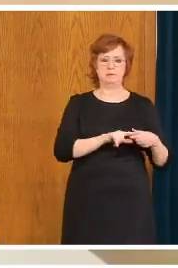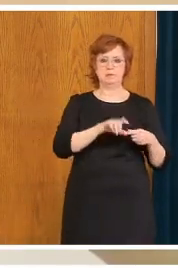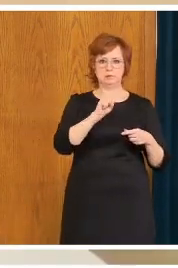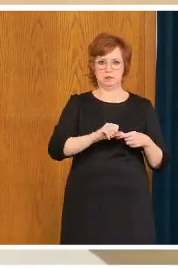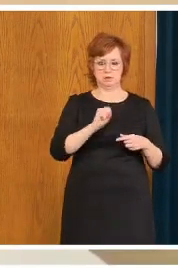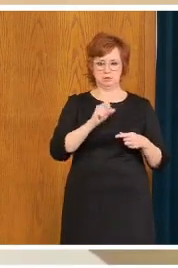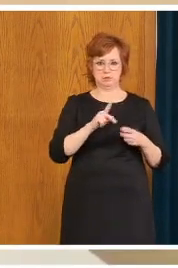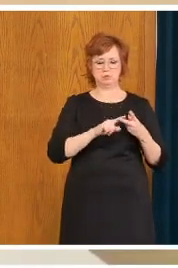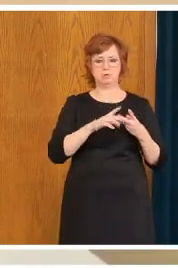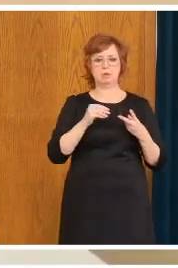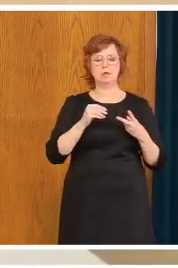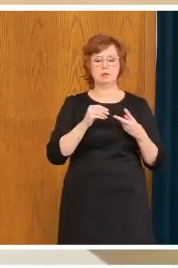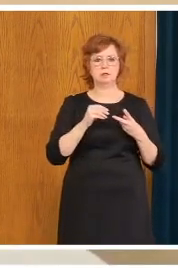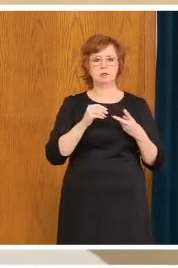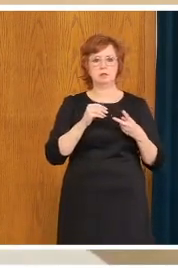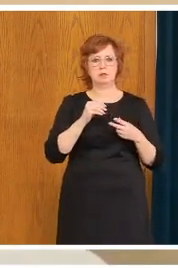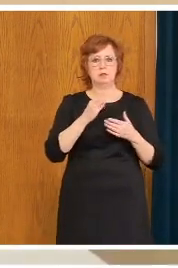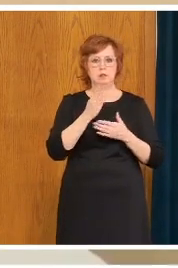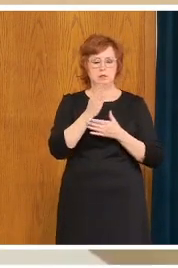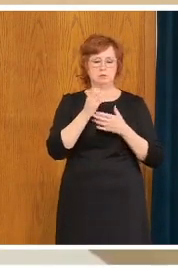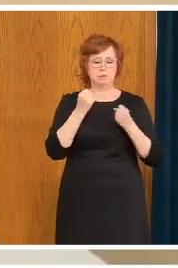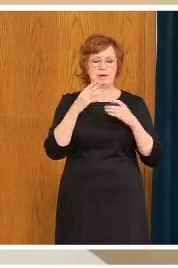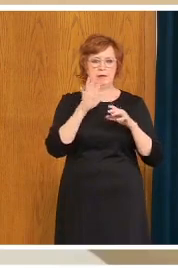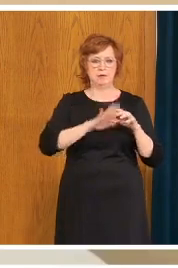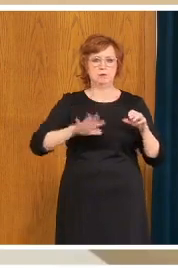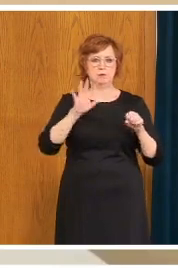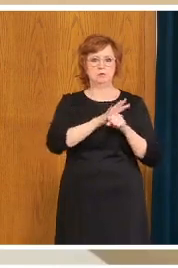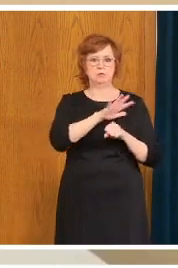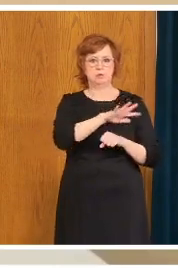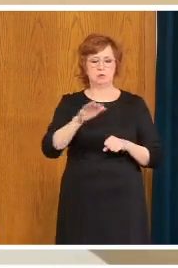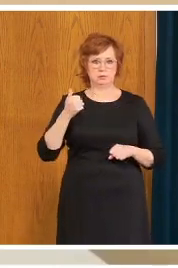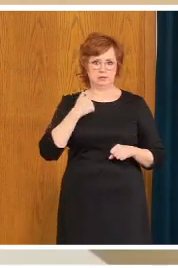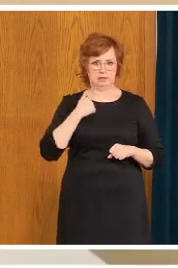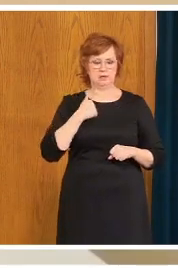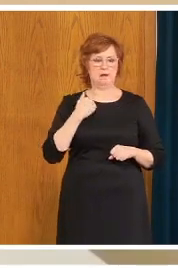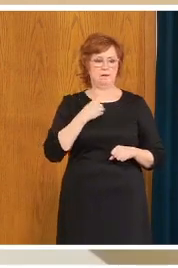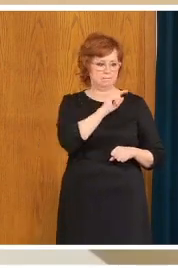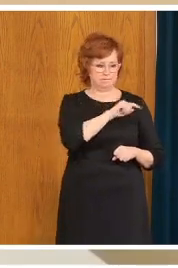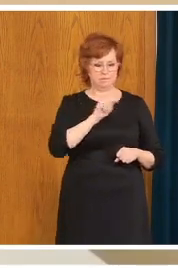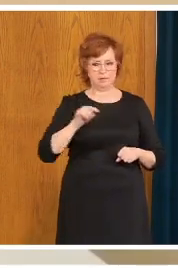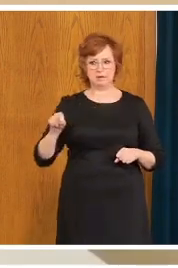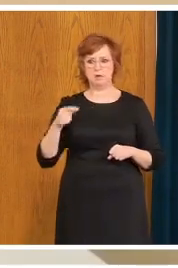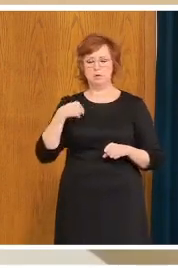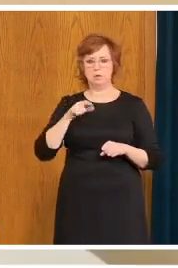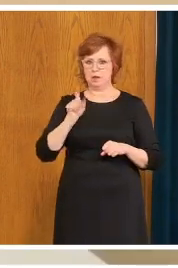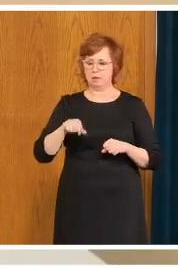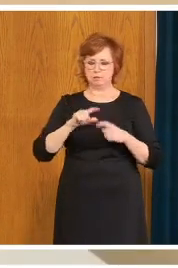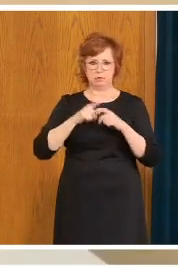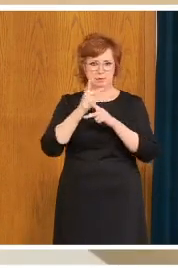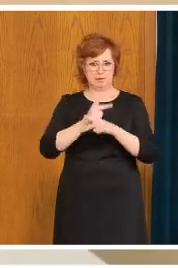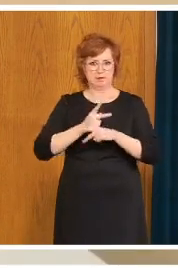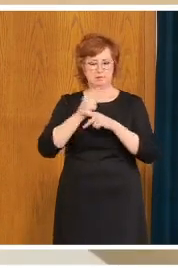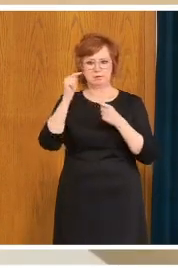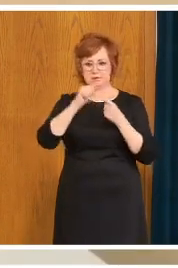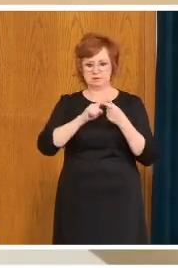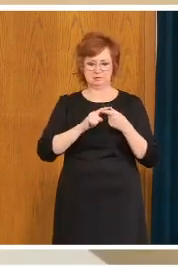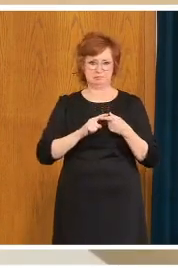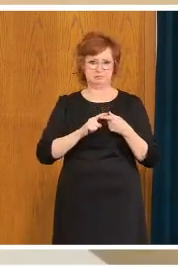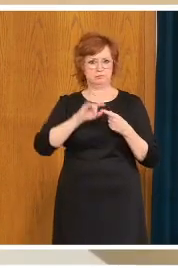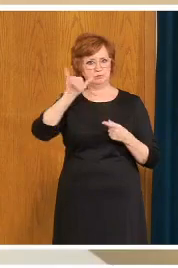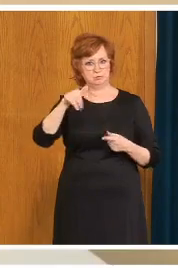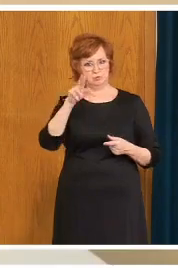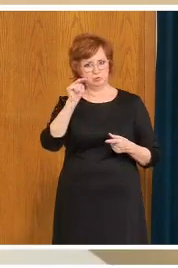parts of Canada. But we, unfortunately, do have to remain cautious at least till June, till the